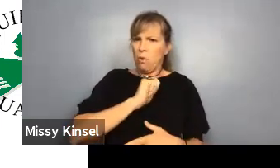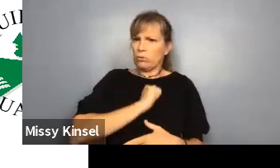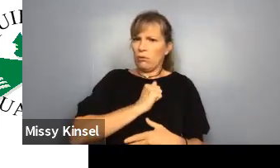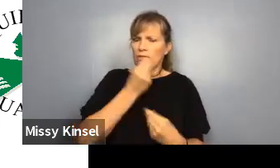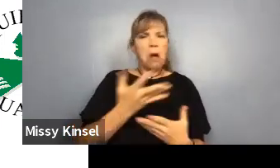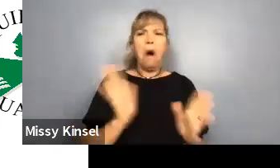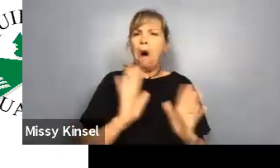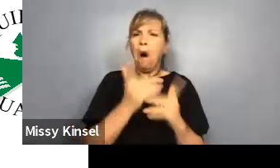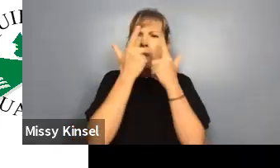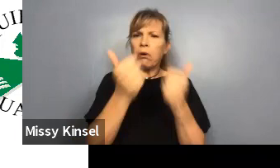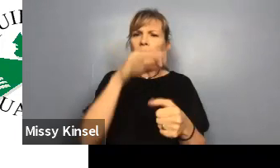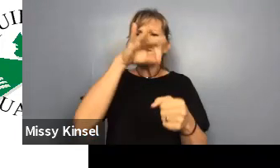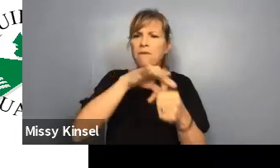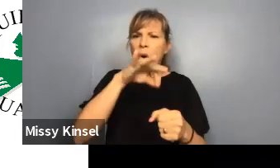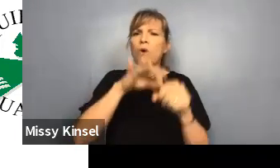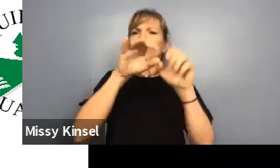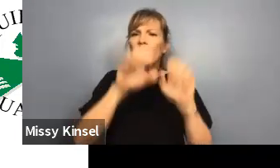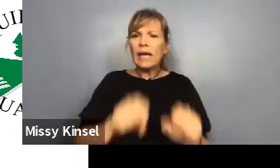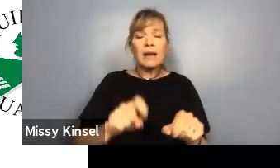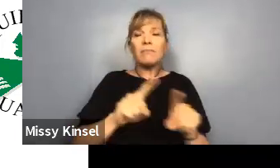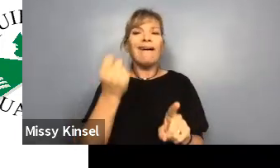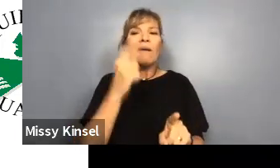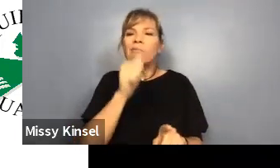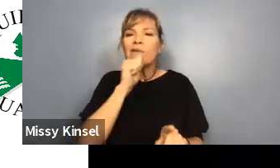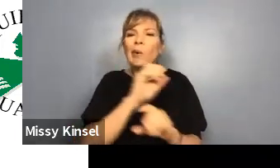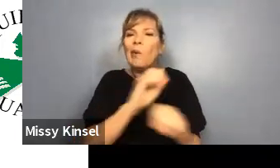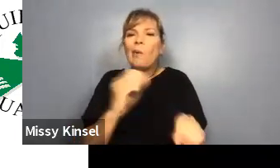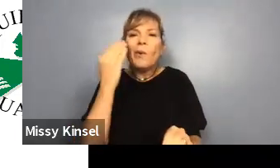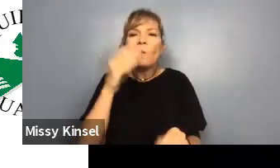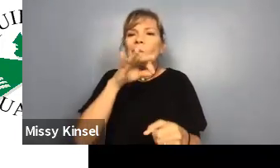participate in the polls if you would like to, and those will be private.